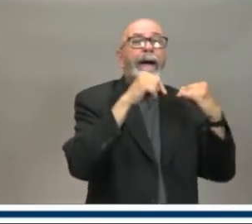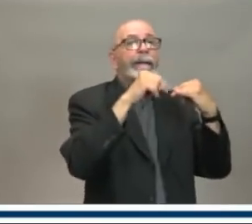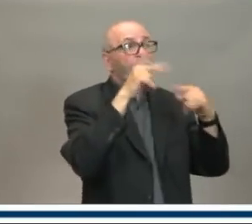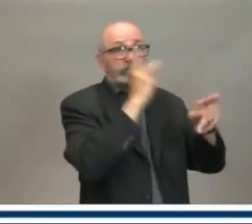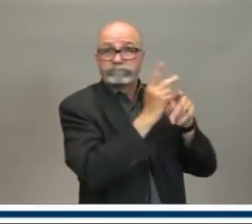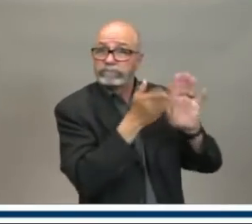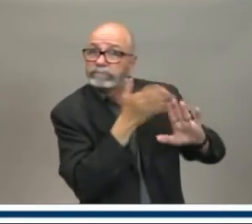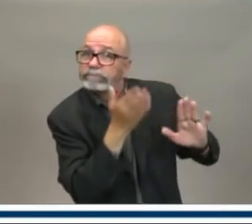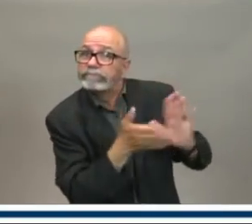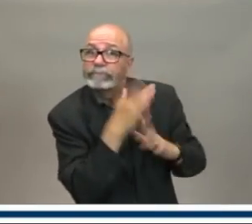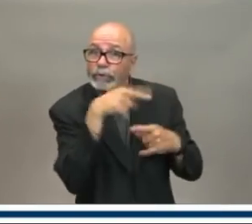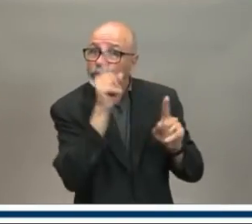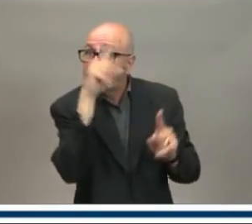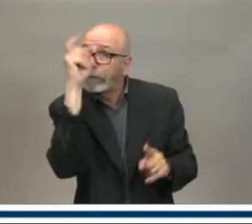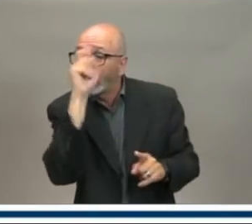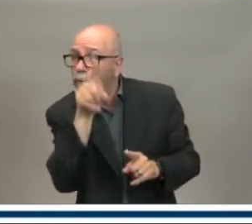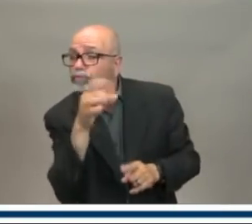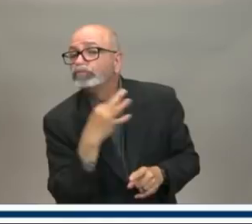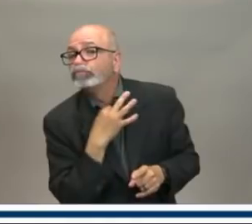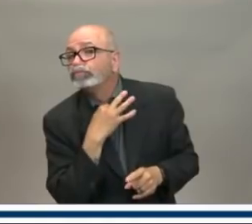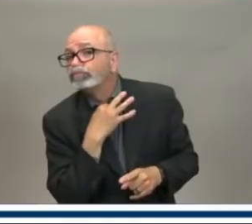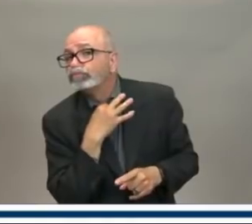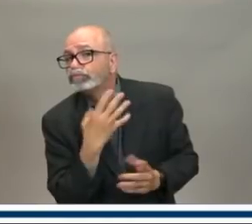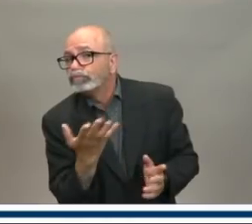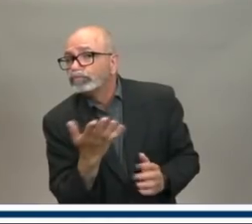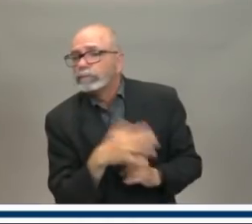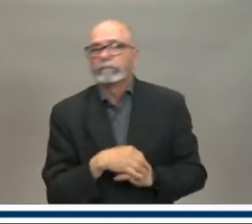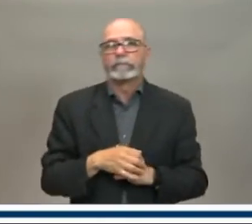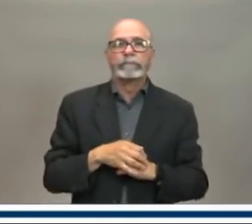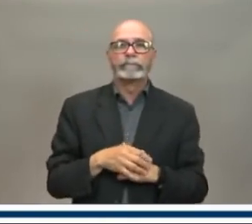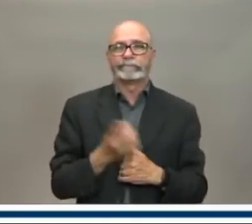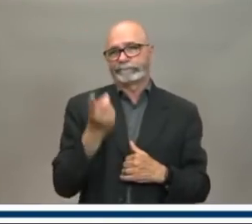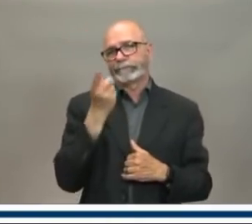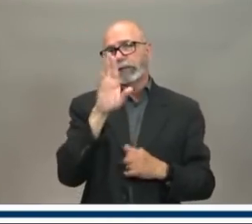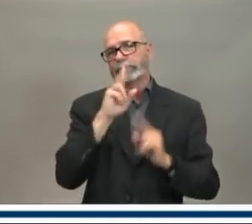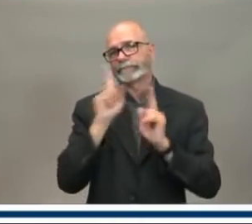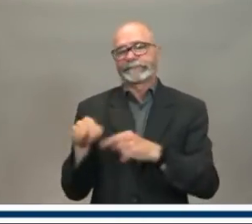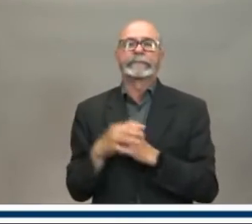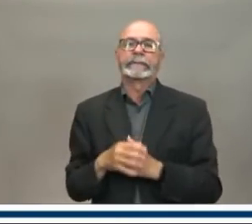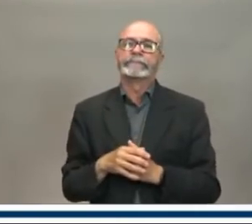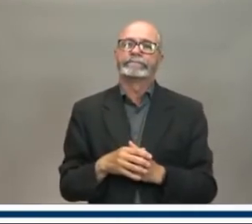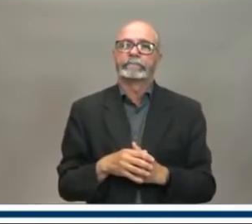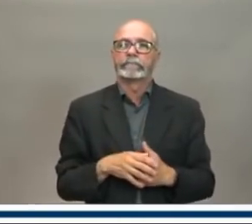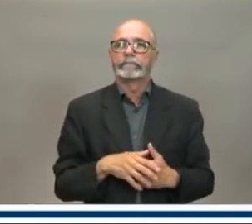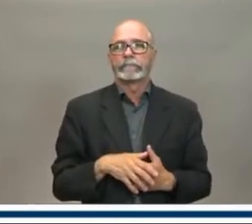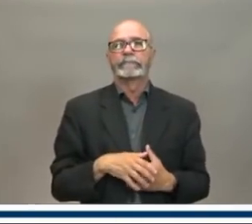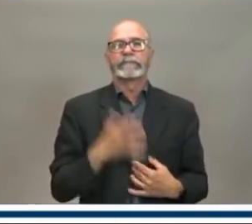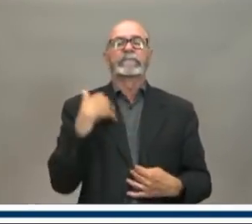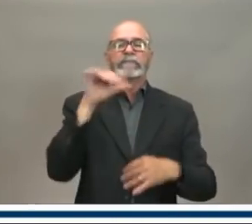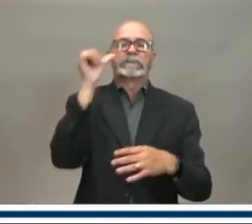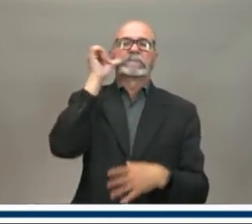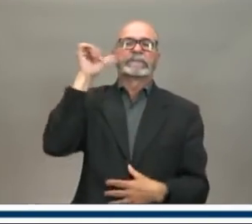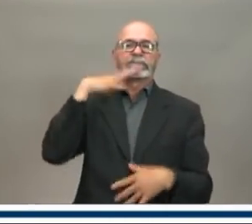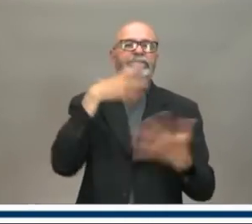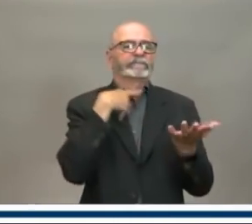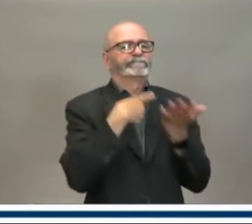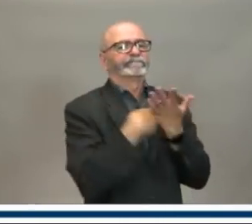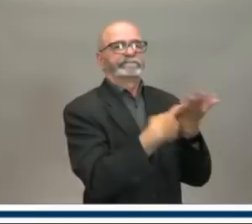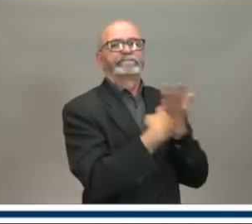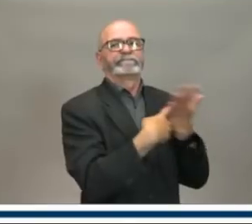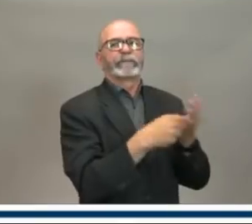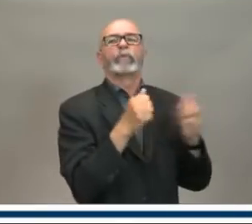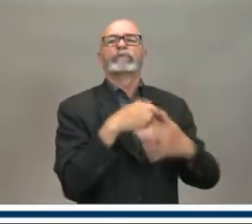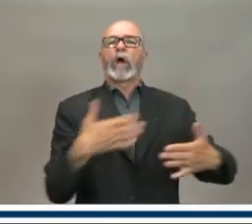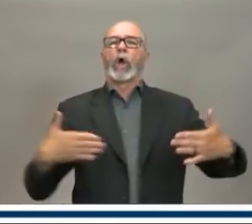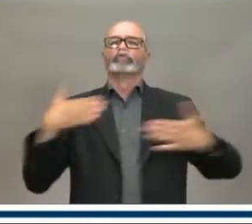and under which circumstances. So I had a conversation yesterday with my consultation with the recreation